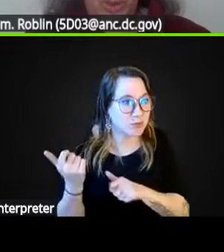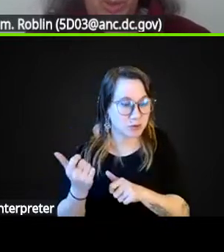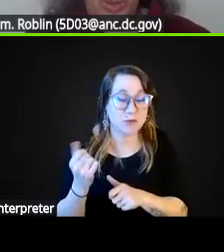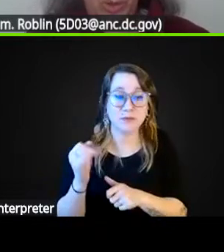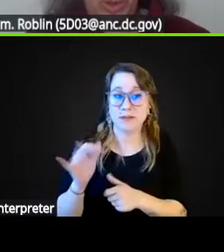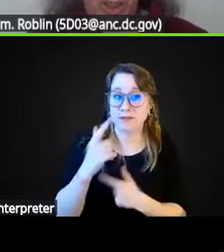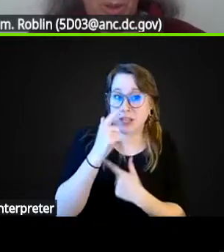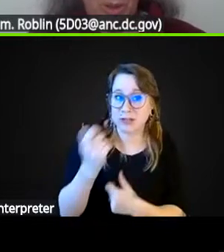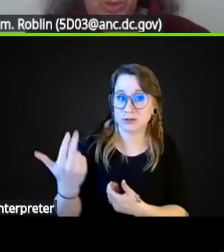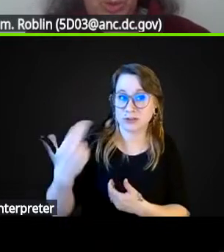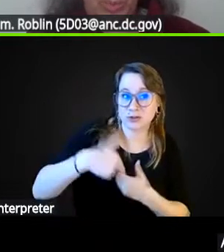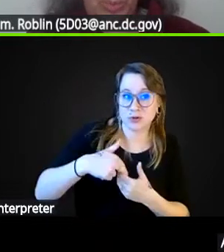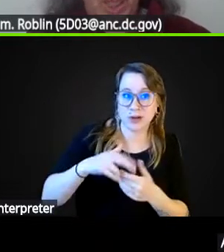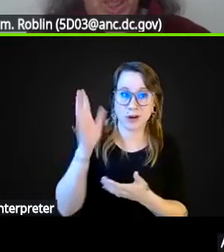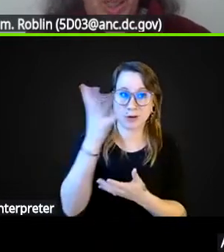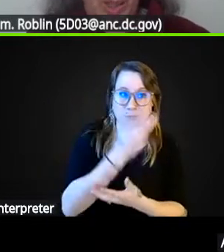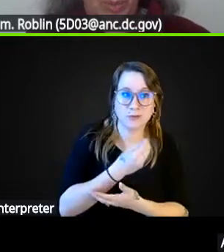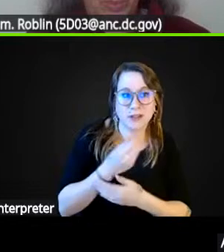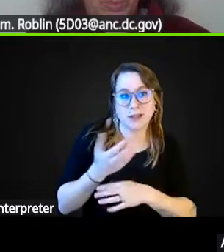our beautification group,